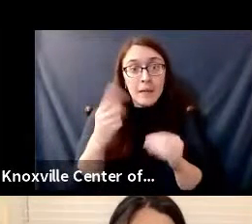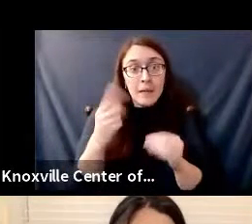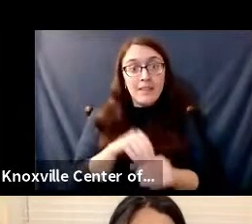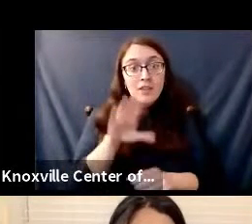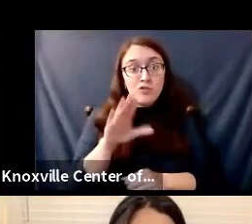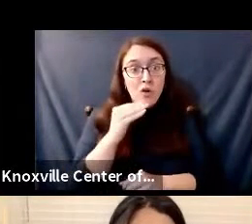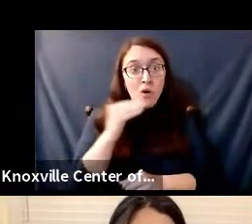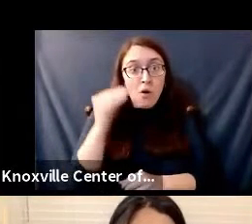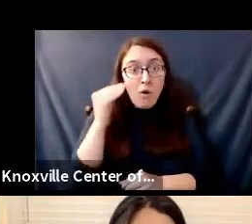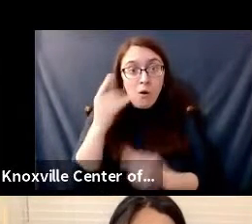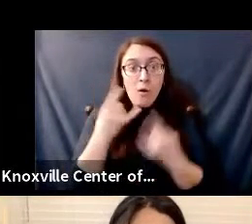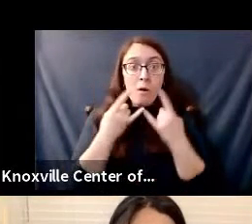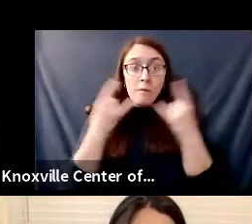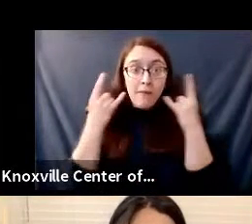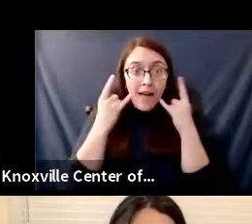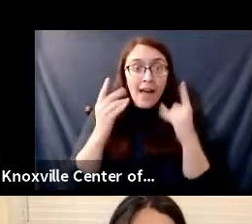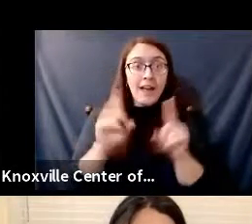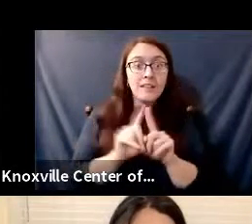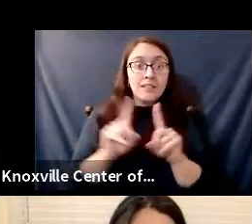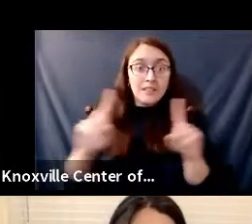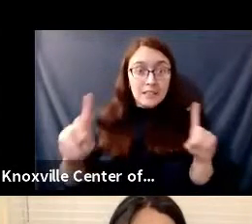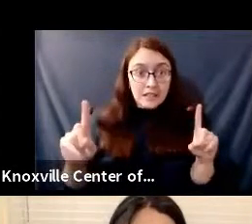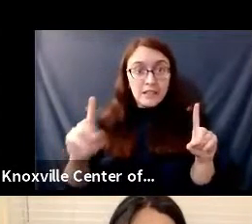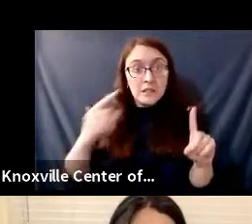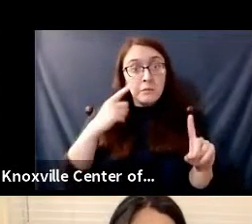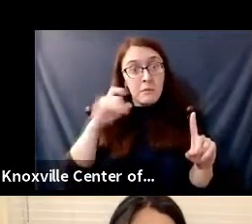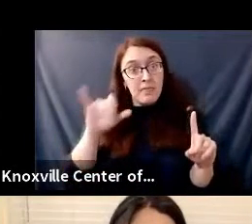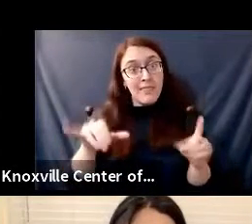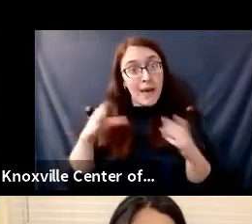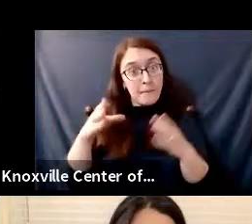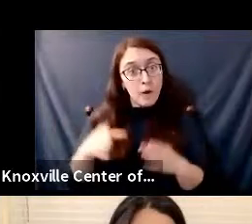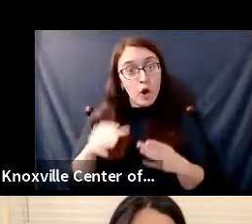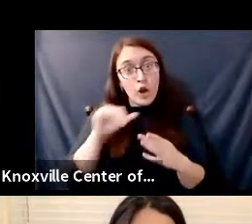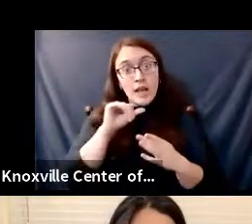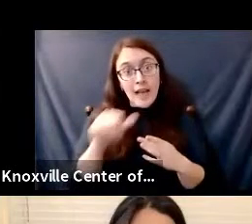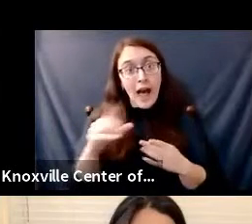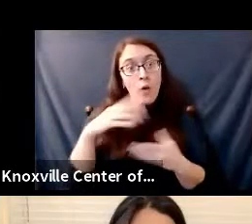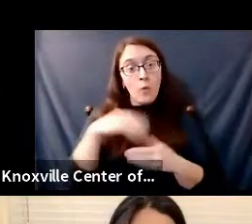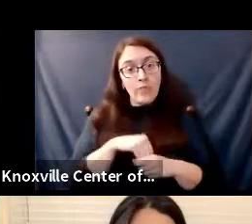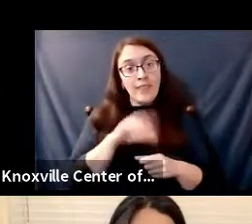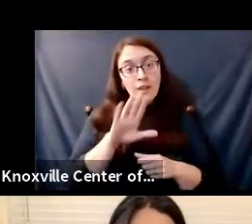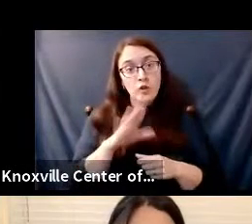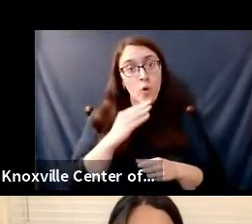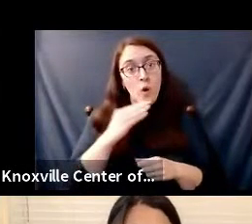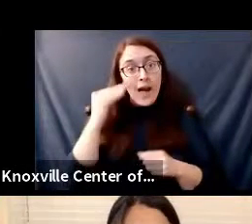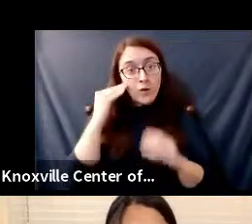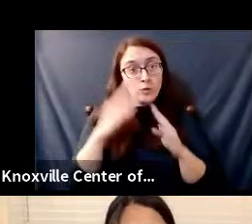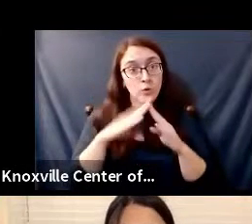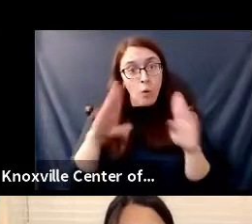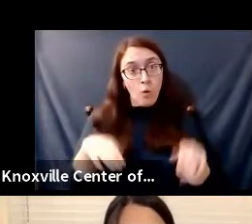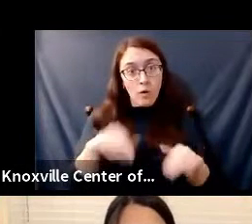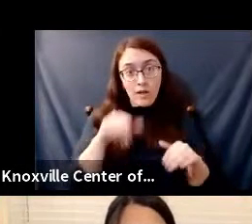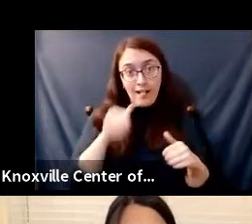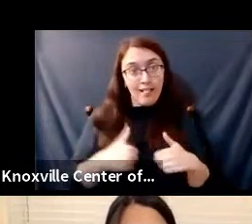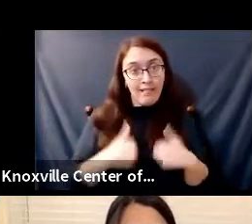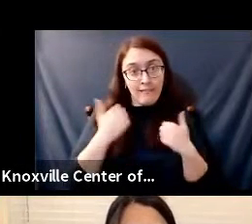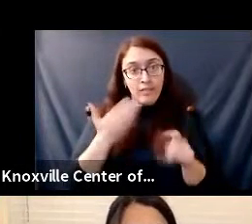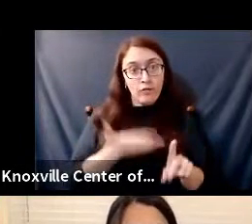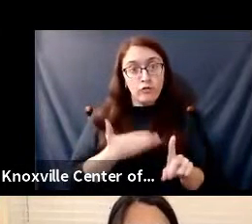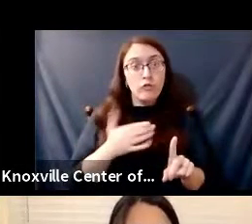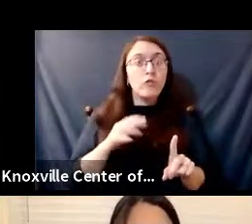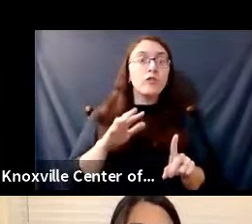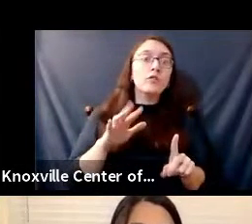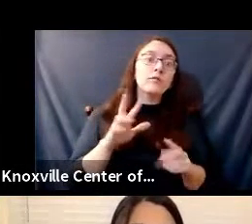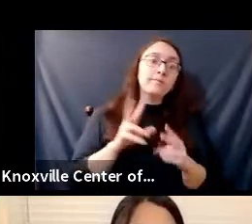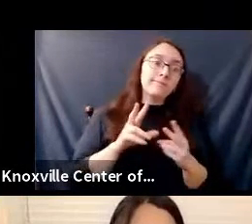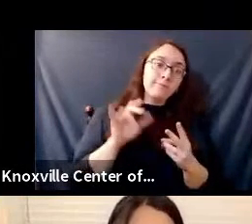then mask 6 feet of distancing because that person is not a household contact. So just throwing out whether those one